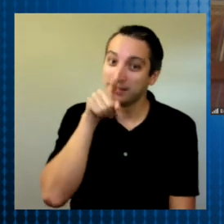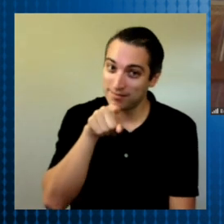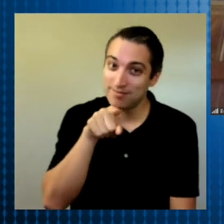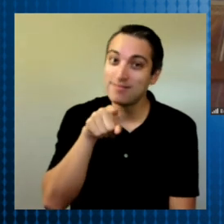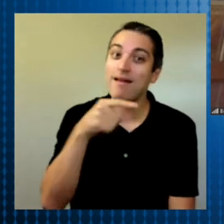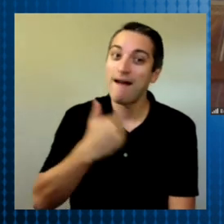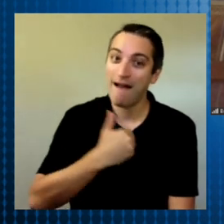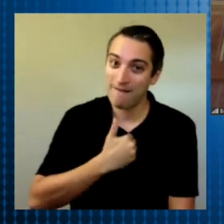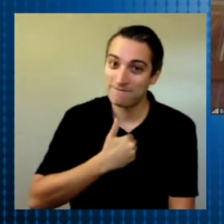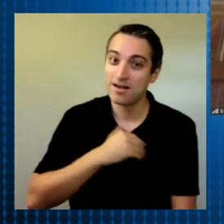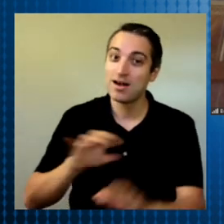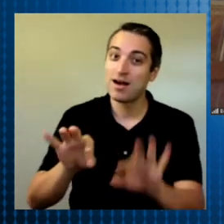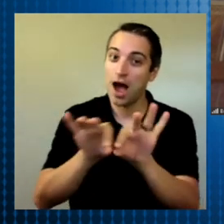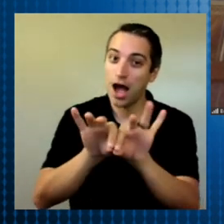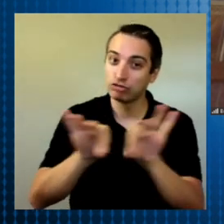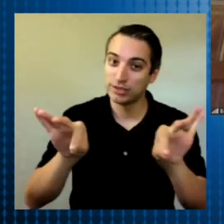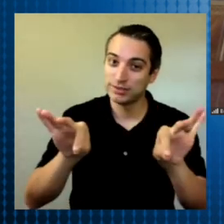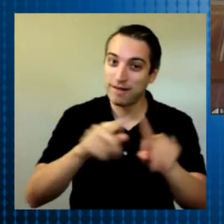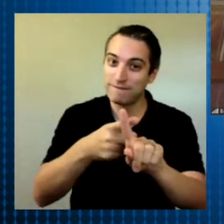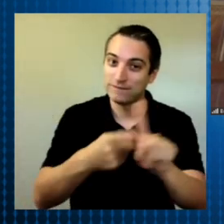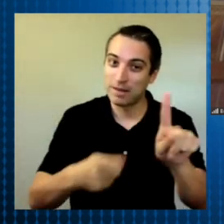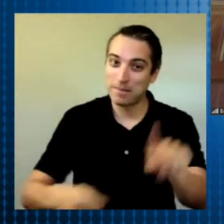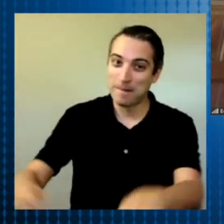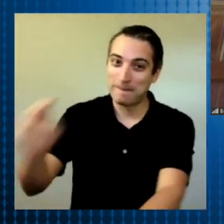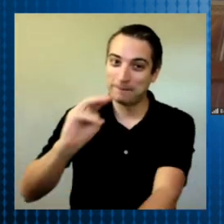he does hold a degree from Mott Community College.